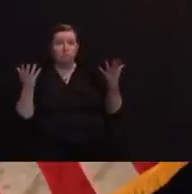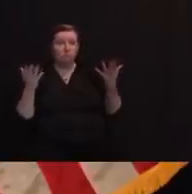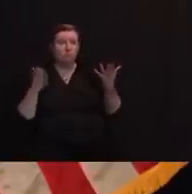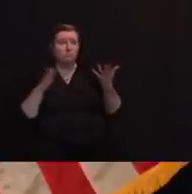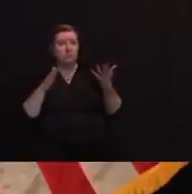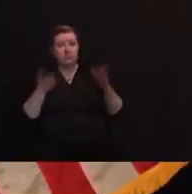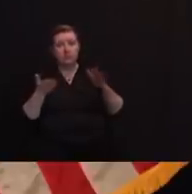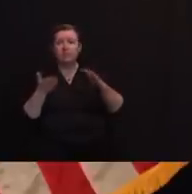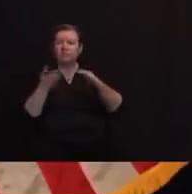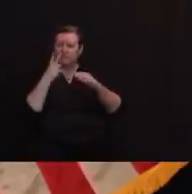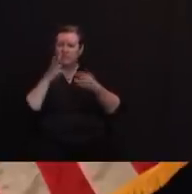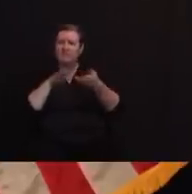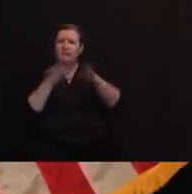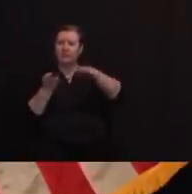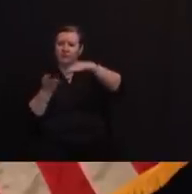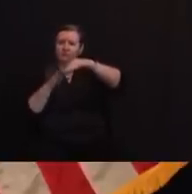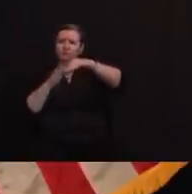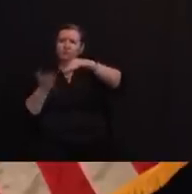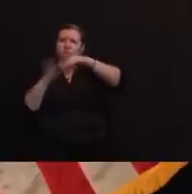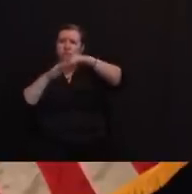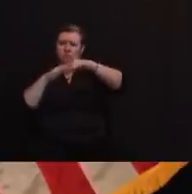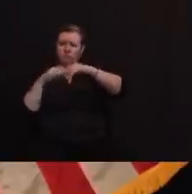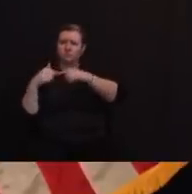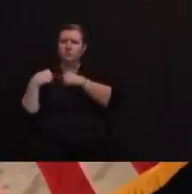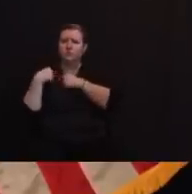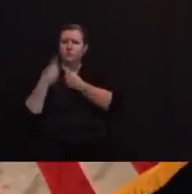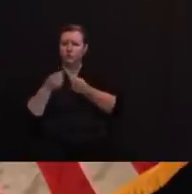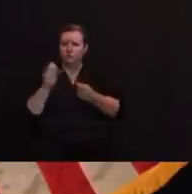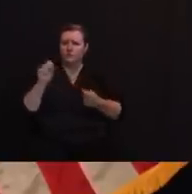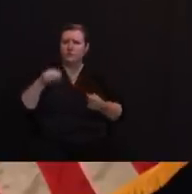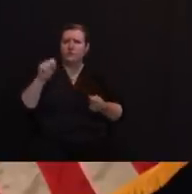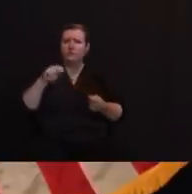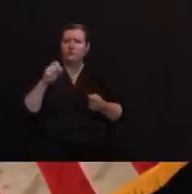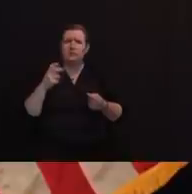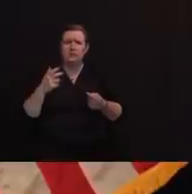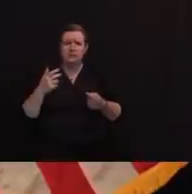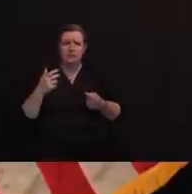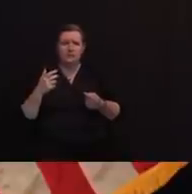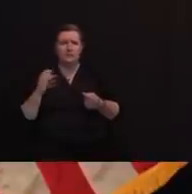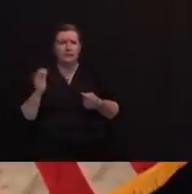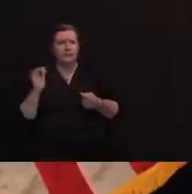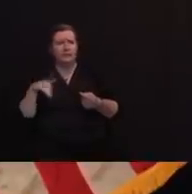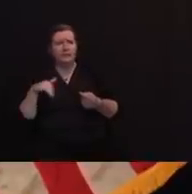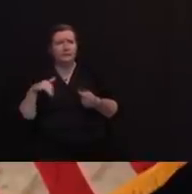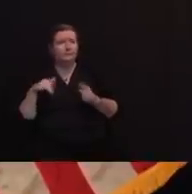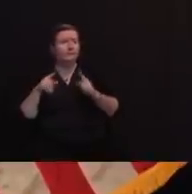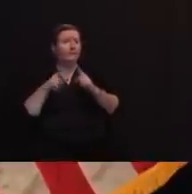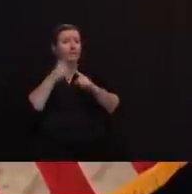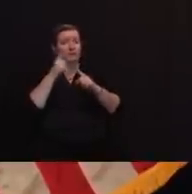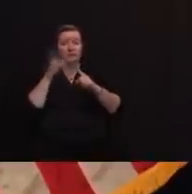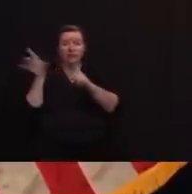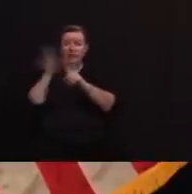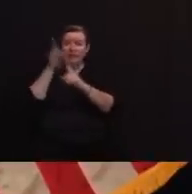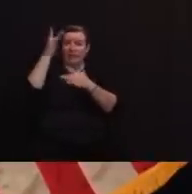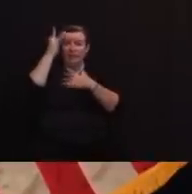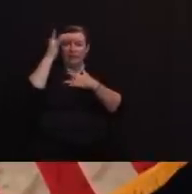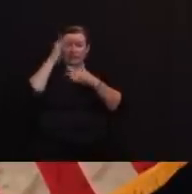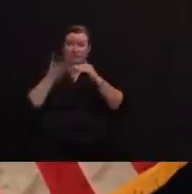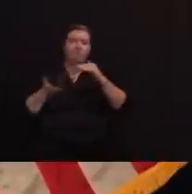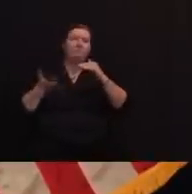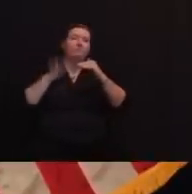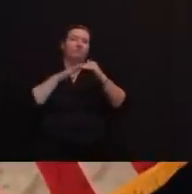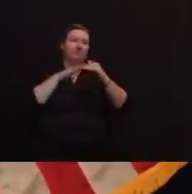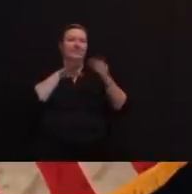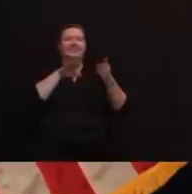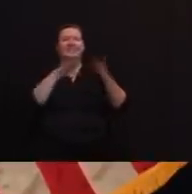too. question. So and we know that there's always been a lag behind incidence cases. So I am encouraged by, at least when